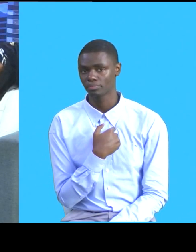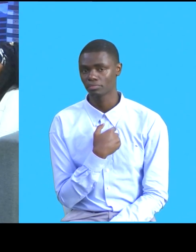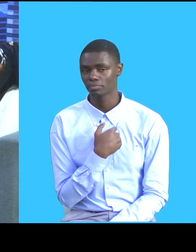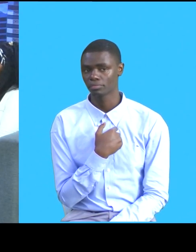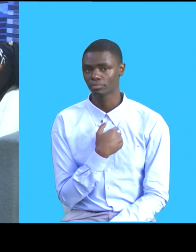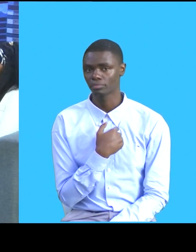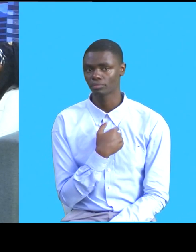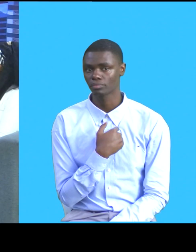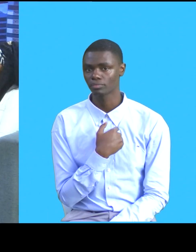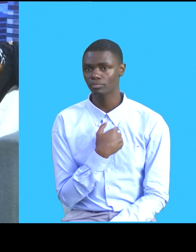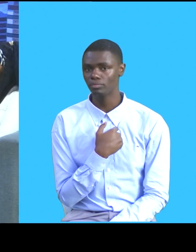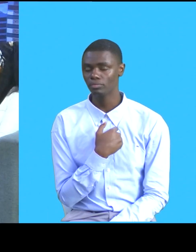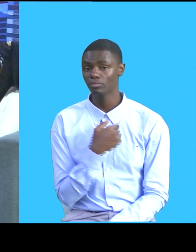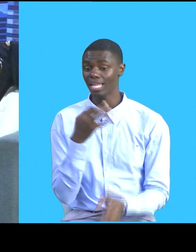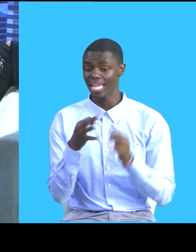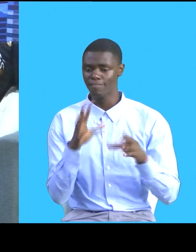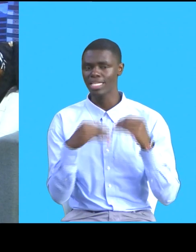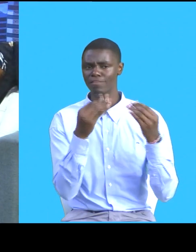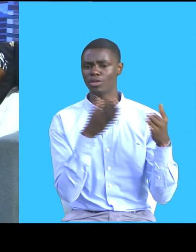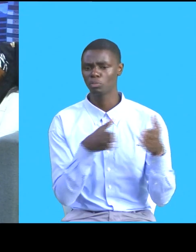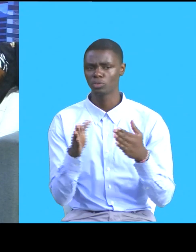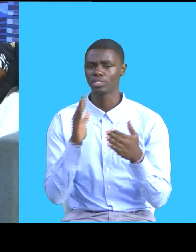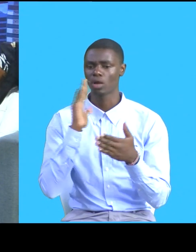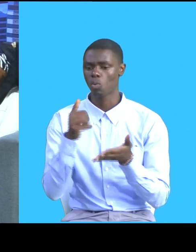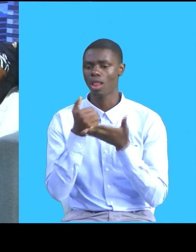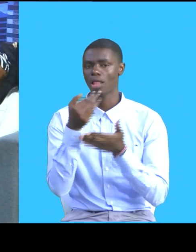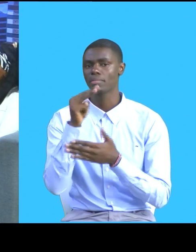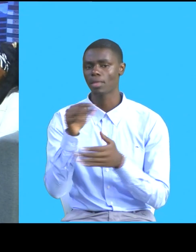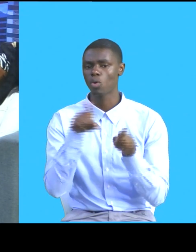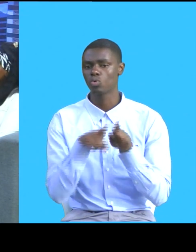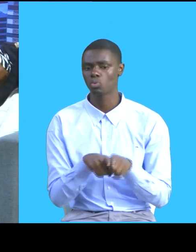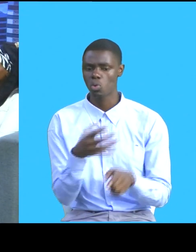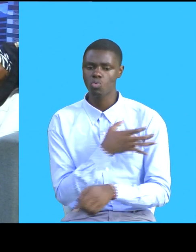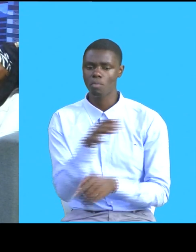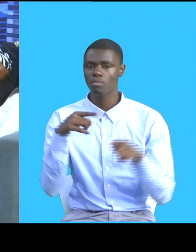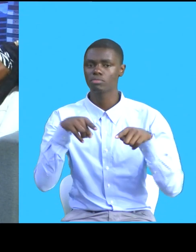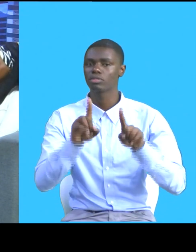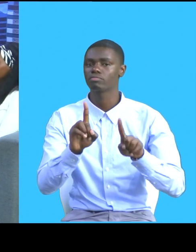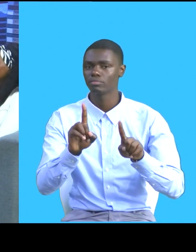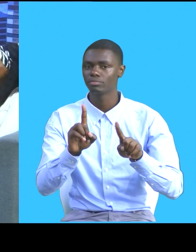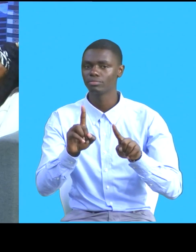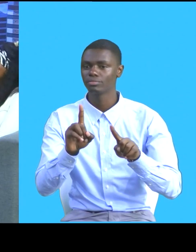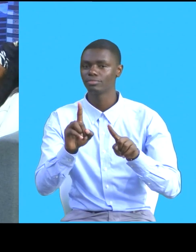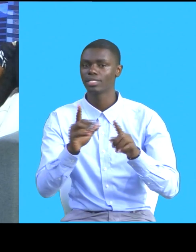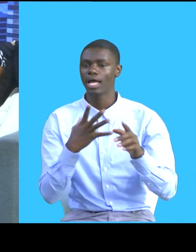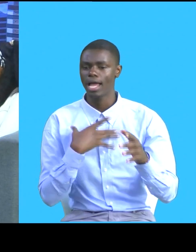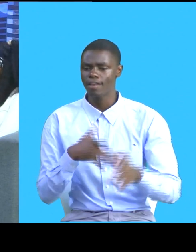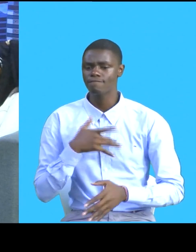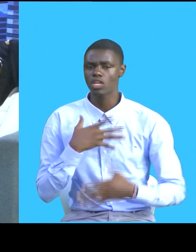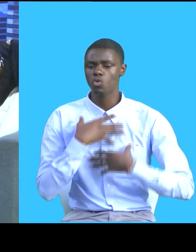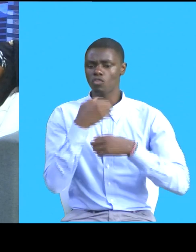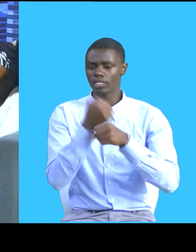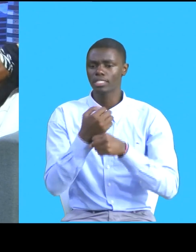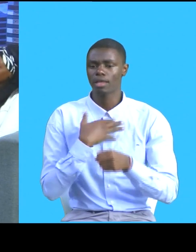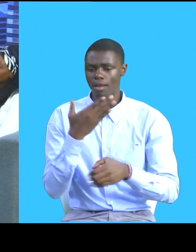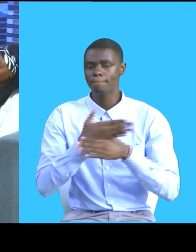And if given a chance, that will help them also to empower themselves and feel more confident, and their